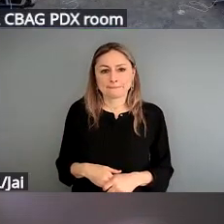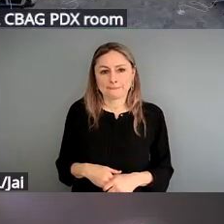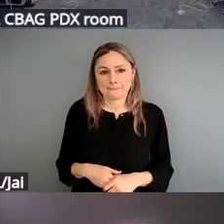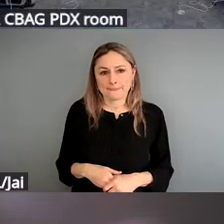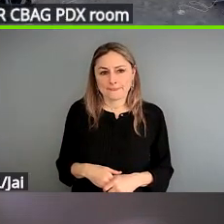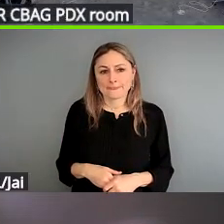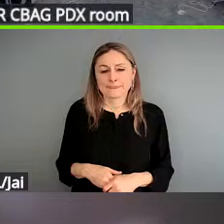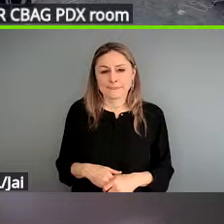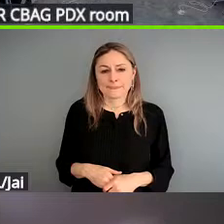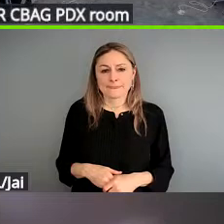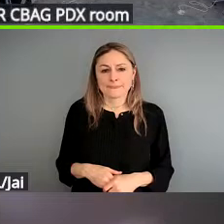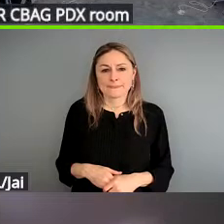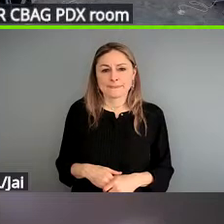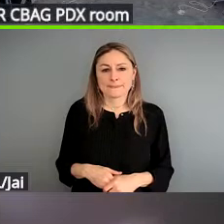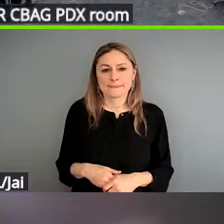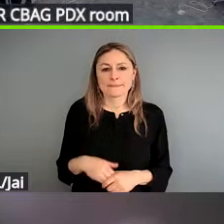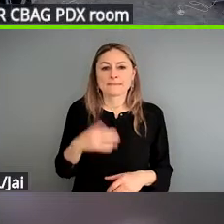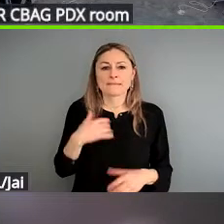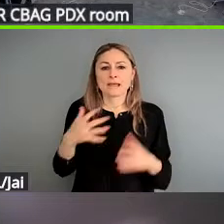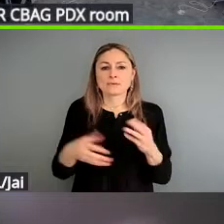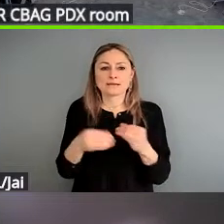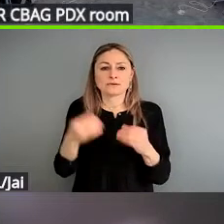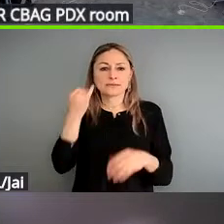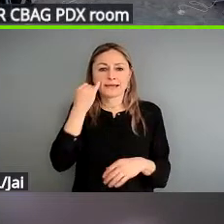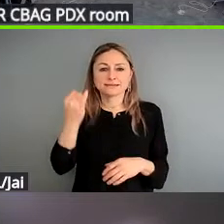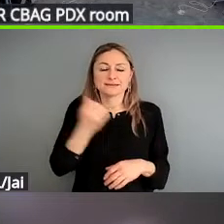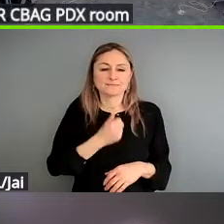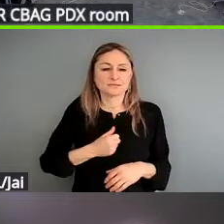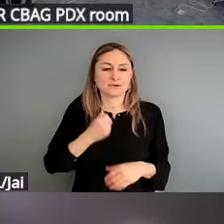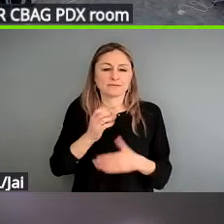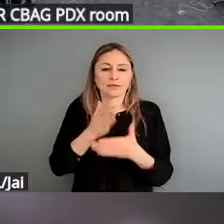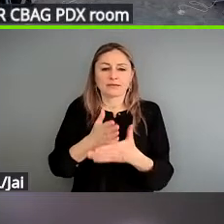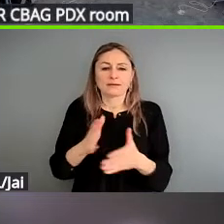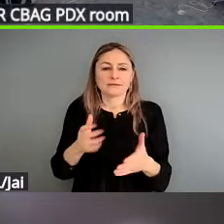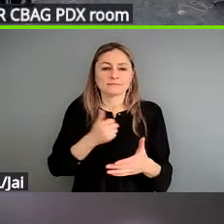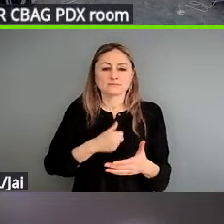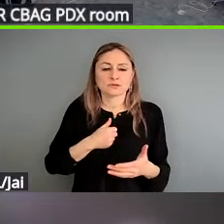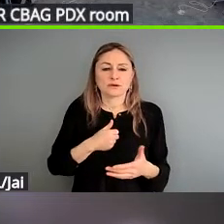I guess I just would add on this idea of, I'm sorry if I've been interjecting, I apologize.